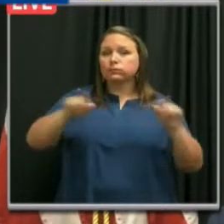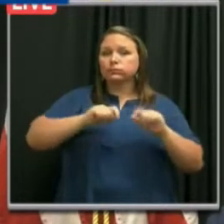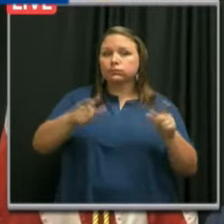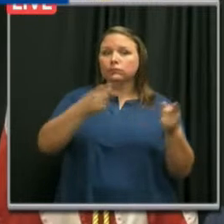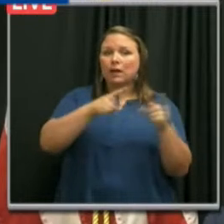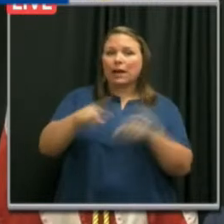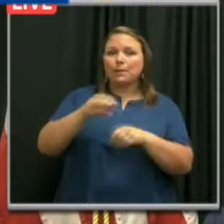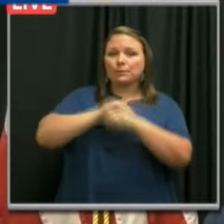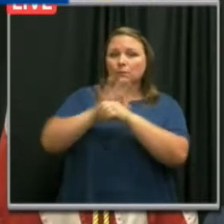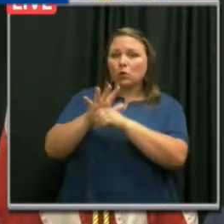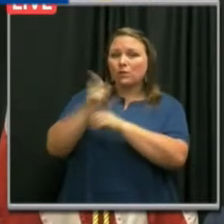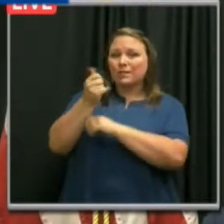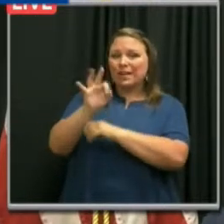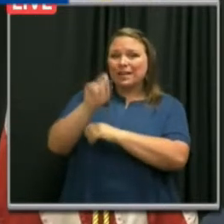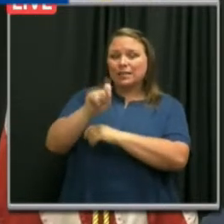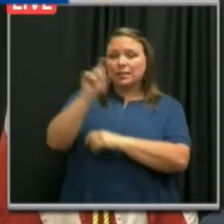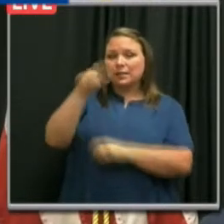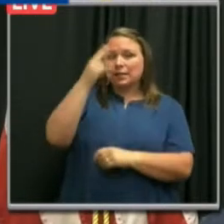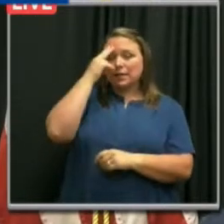posted at